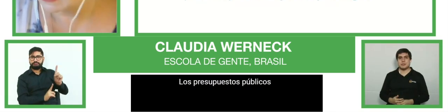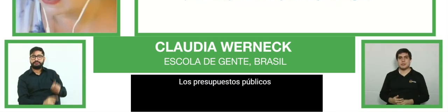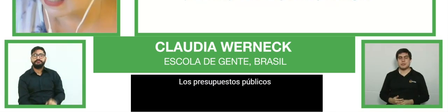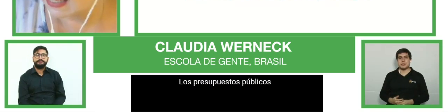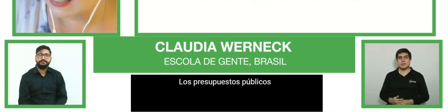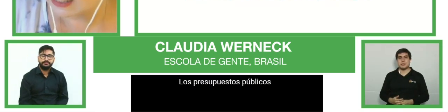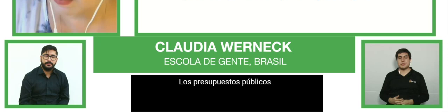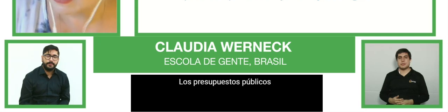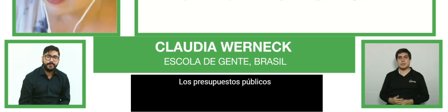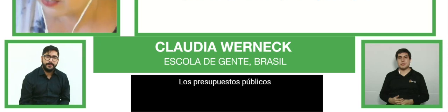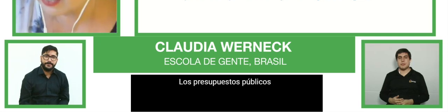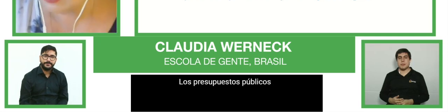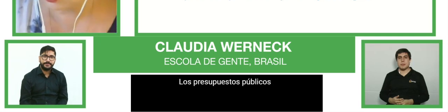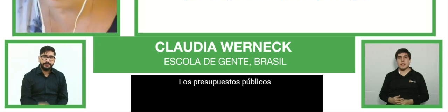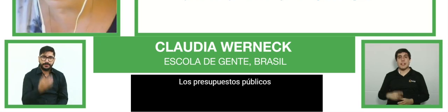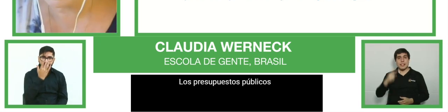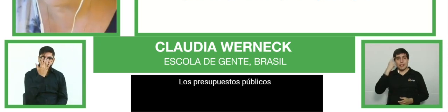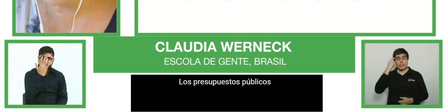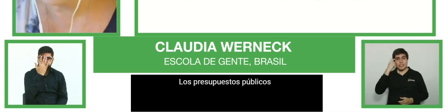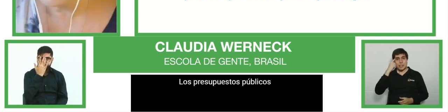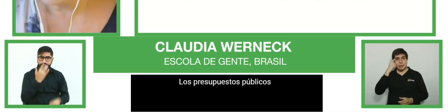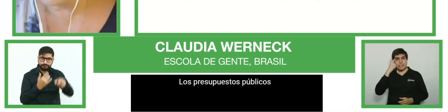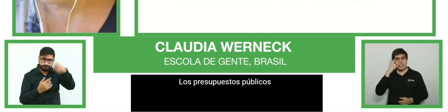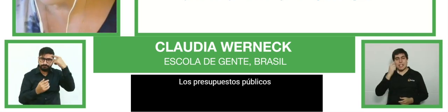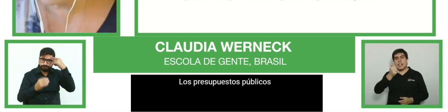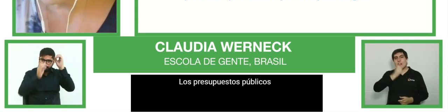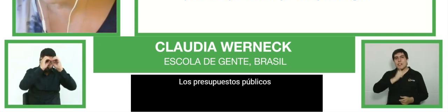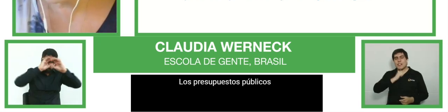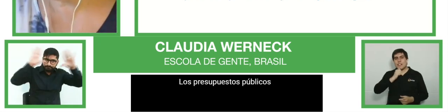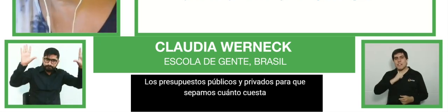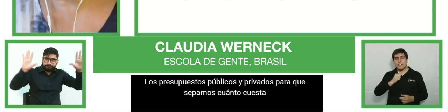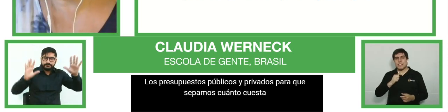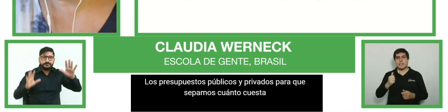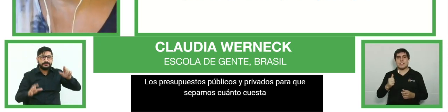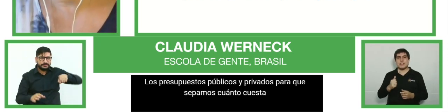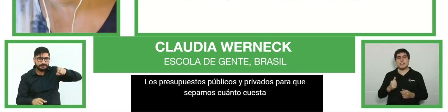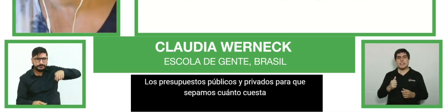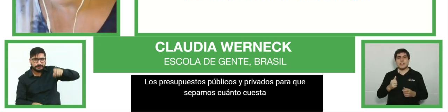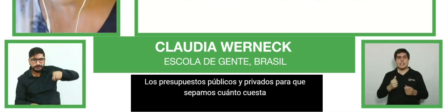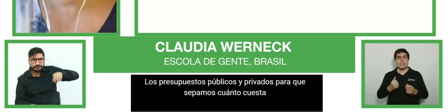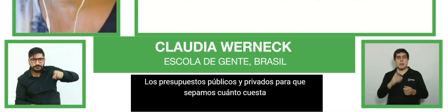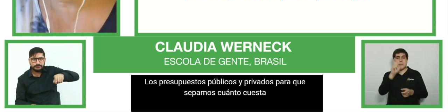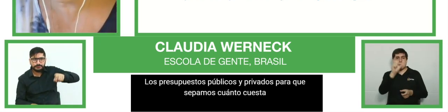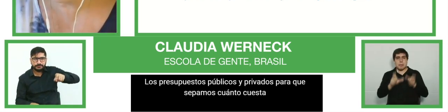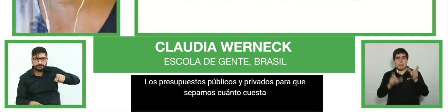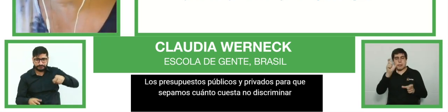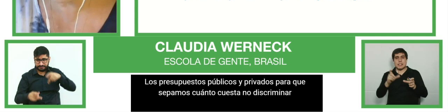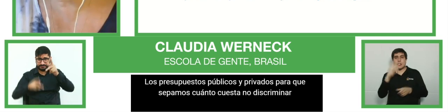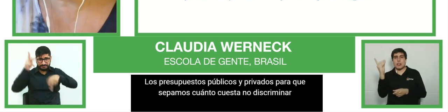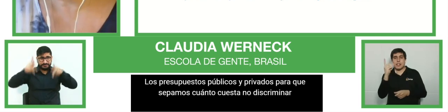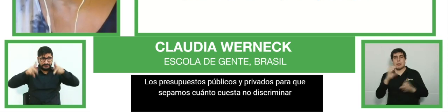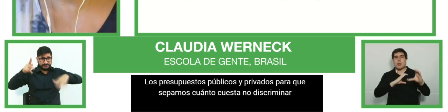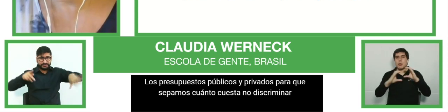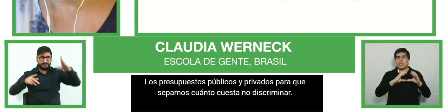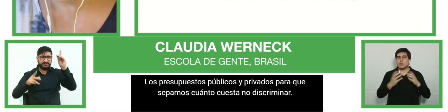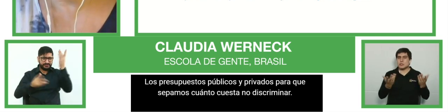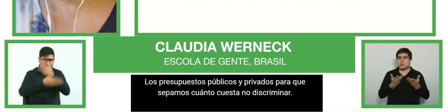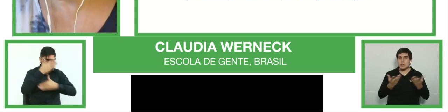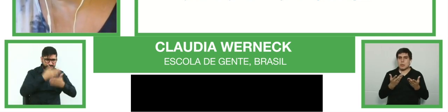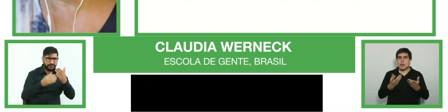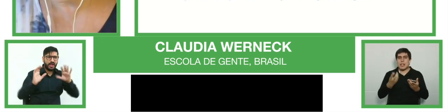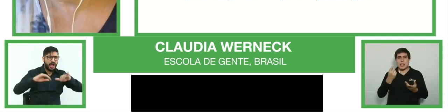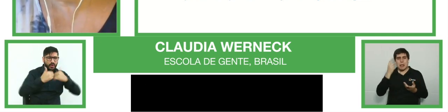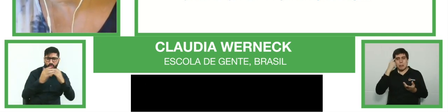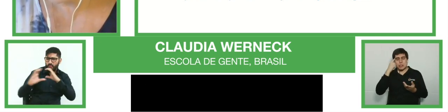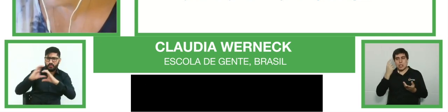case, characterizing the necessities of communication for people with disabilities will never